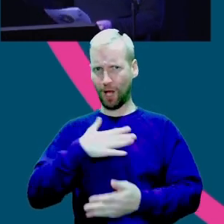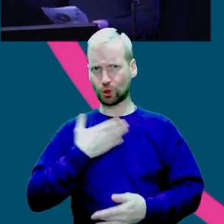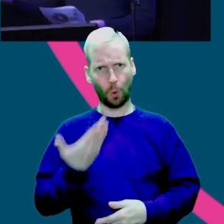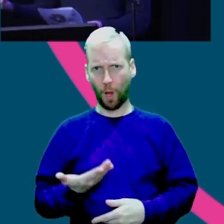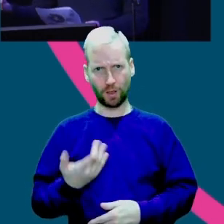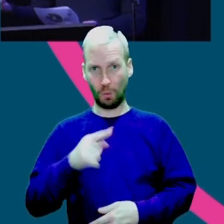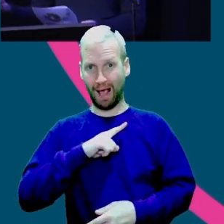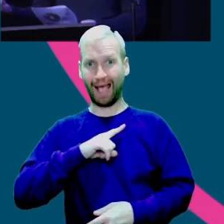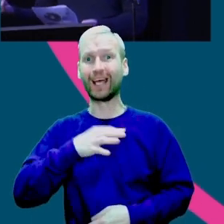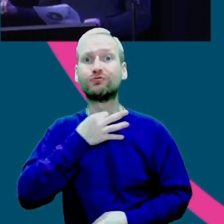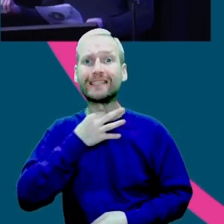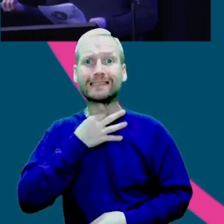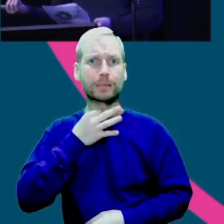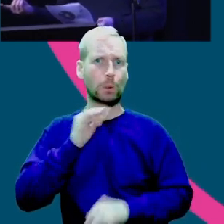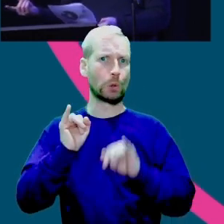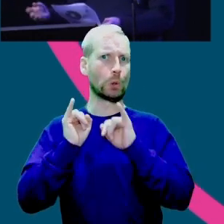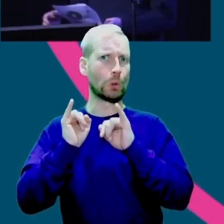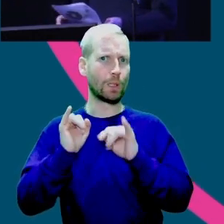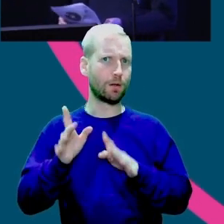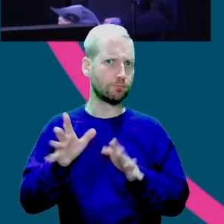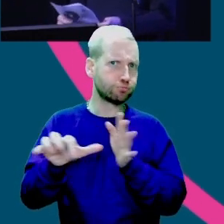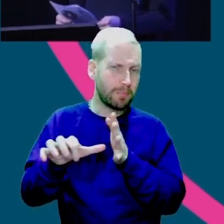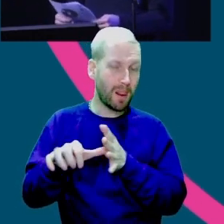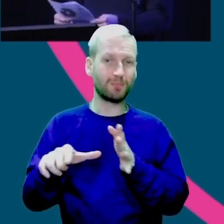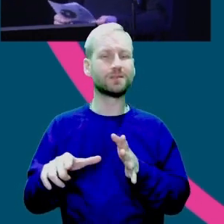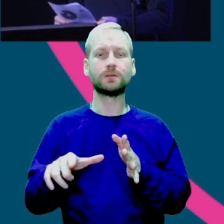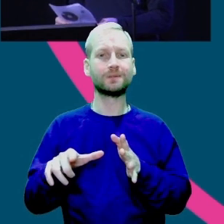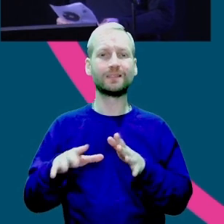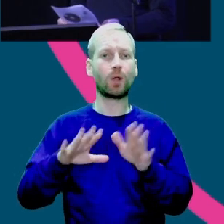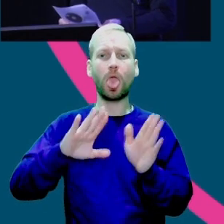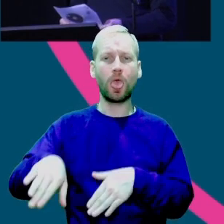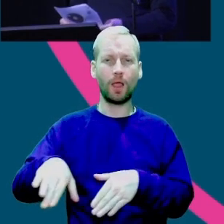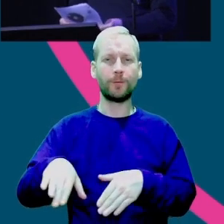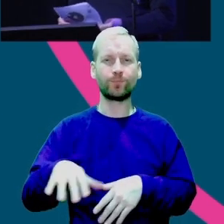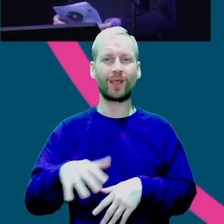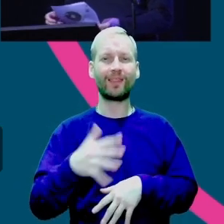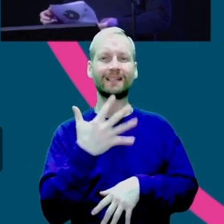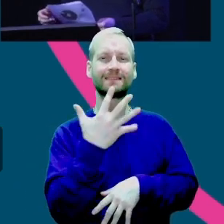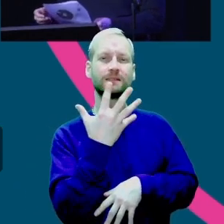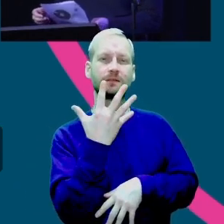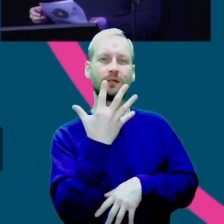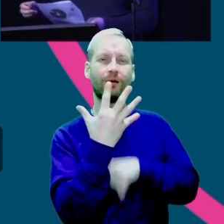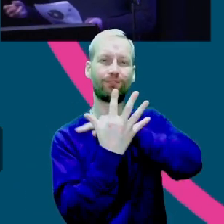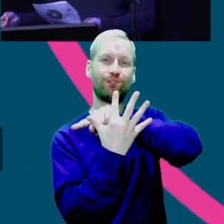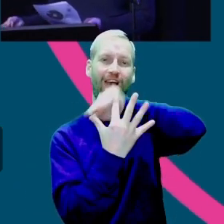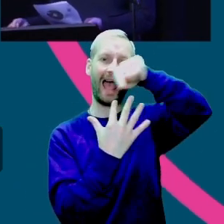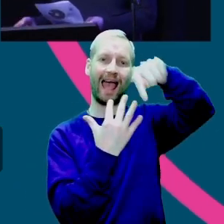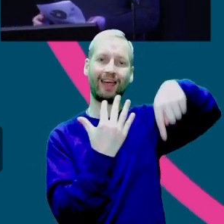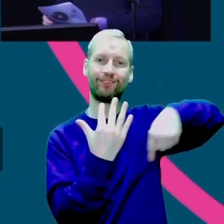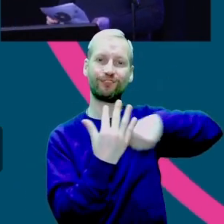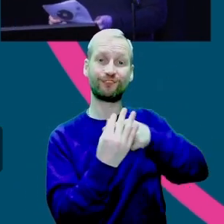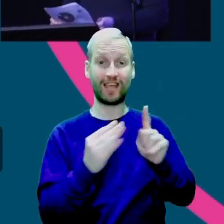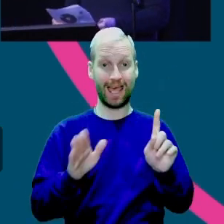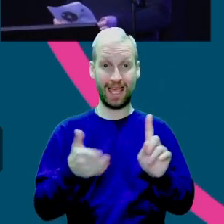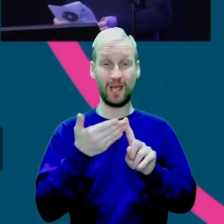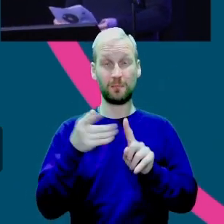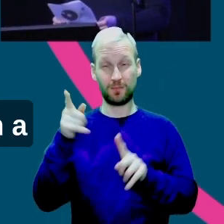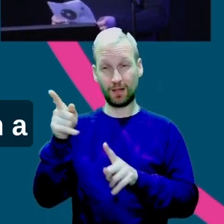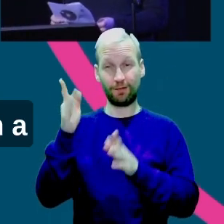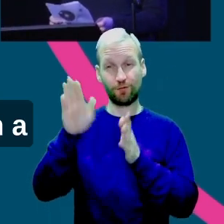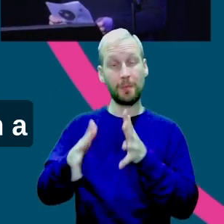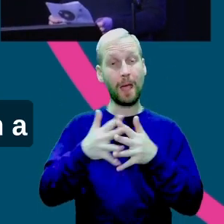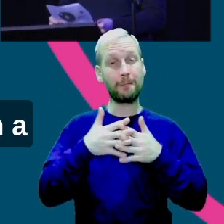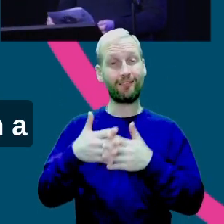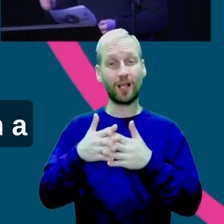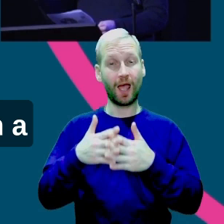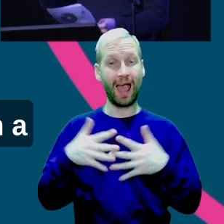So hopefully what you can see now is a slide that describes the quintuple aim. Now, out in America, they have the Institute of